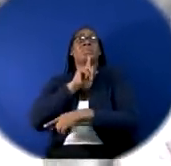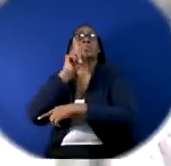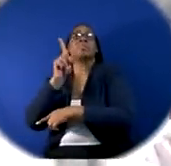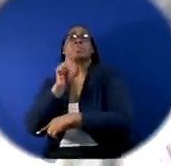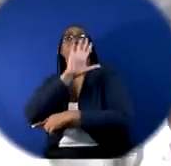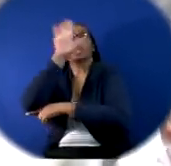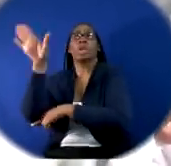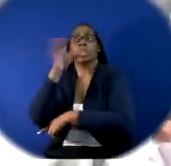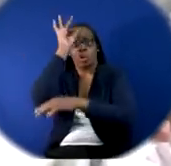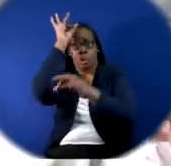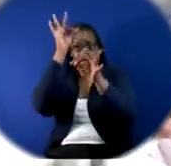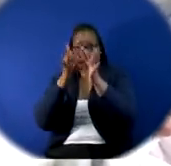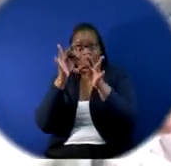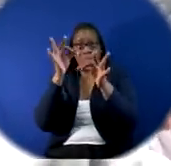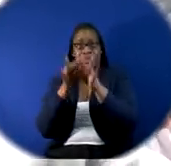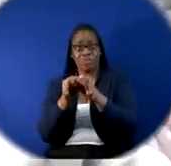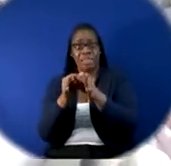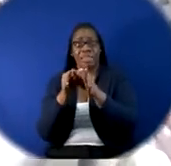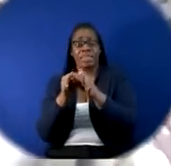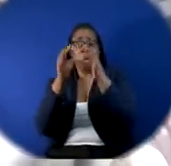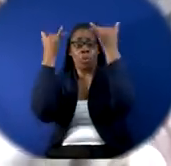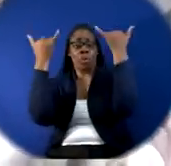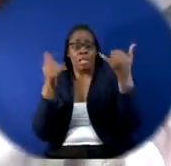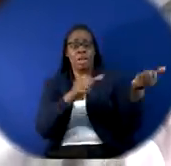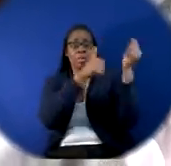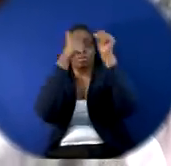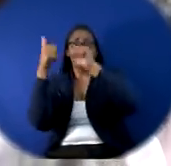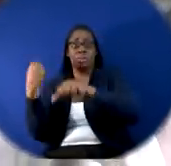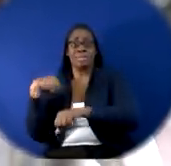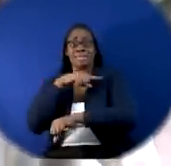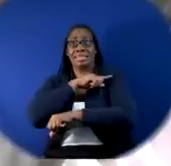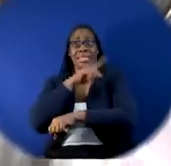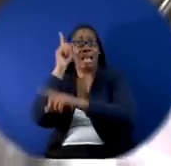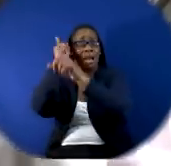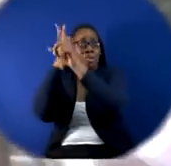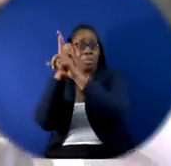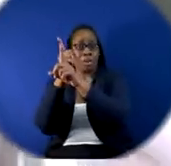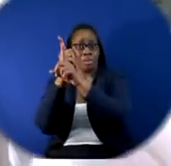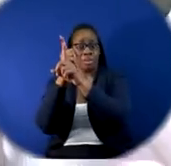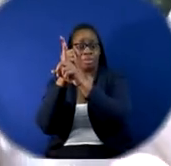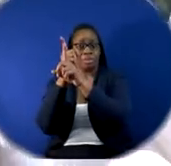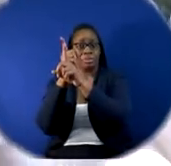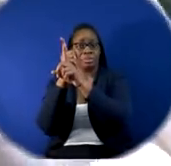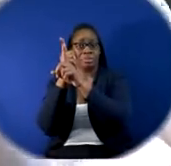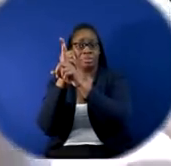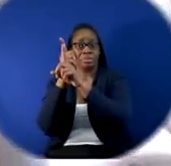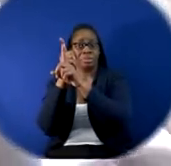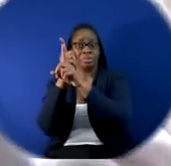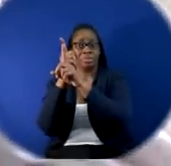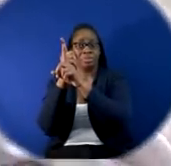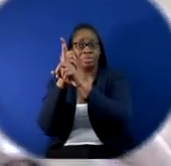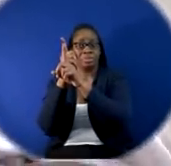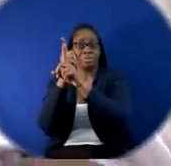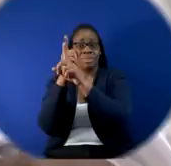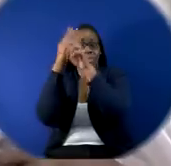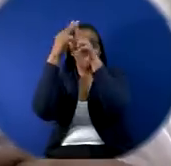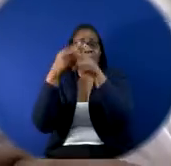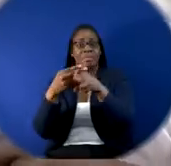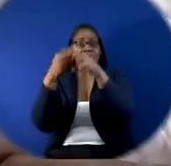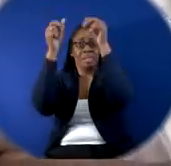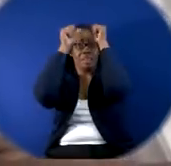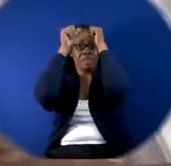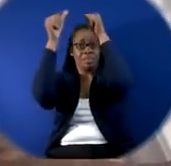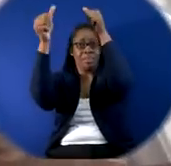your faith in him, we now baptize you, our brother Alton Ray Pouncey, in the name